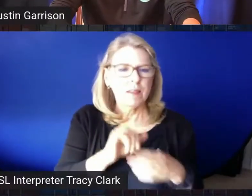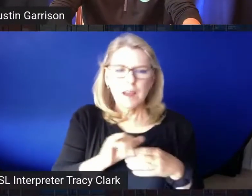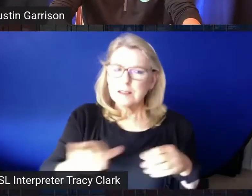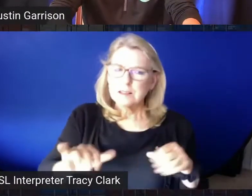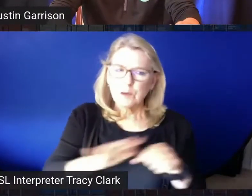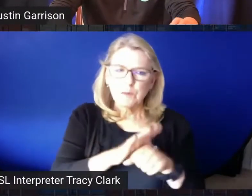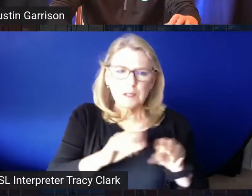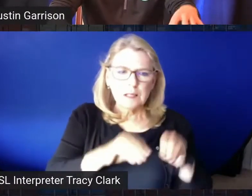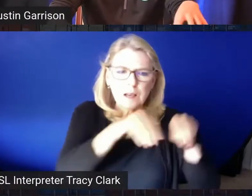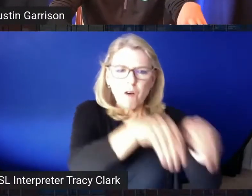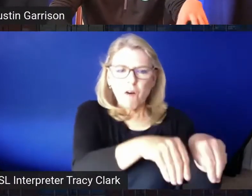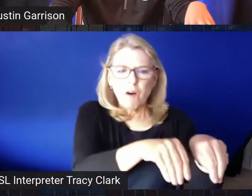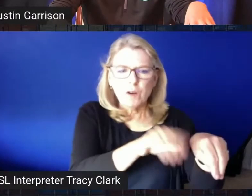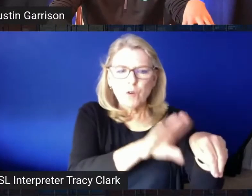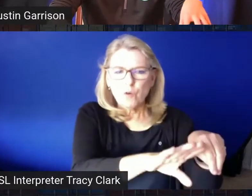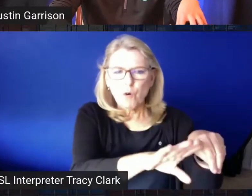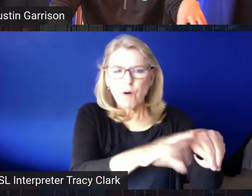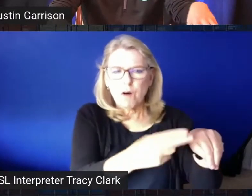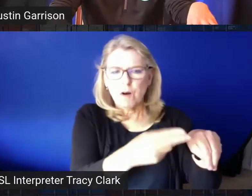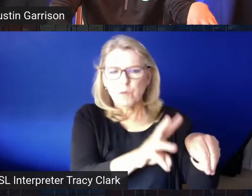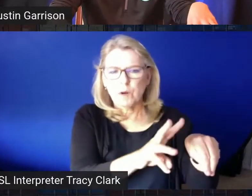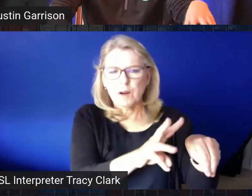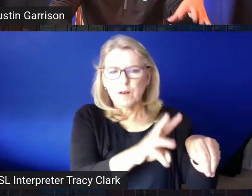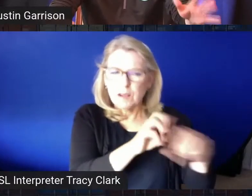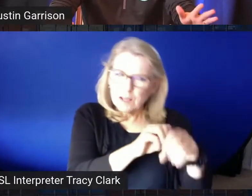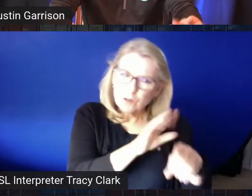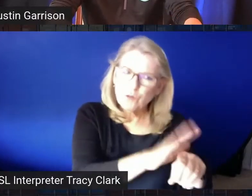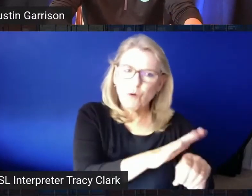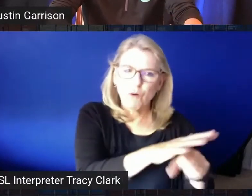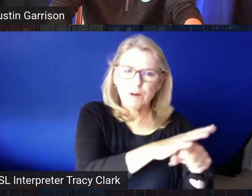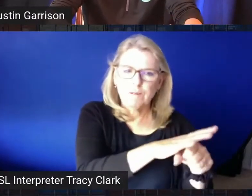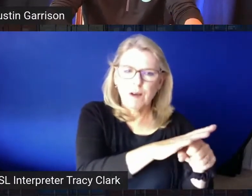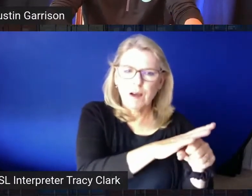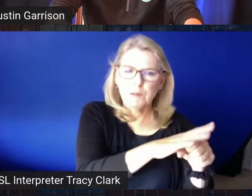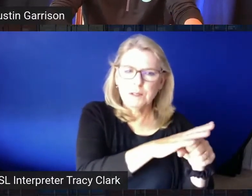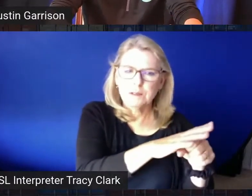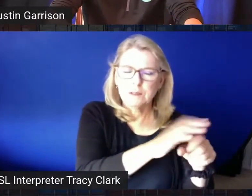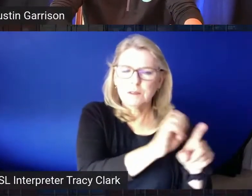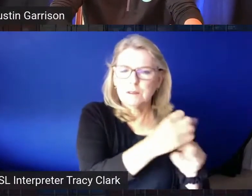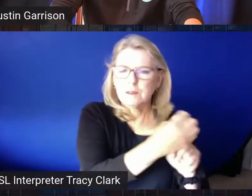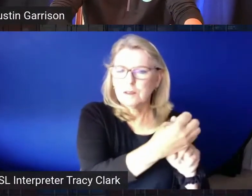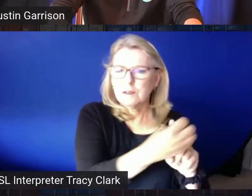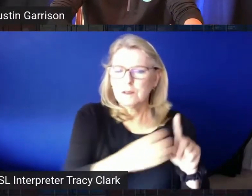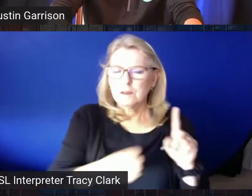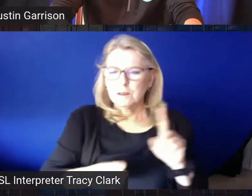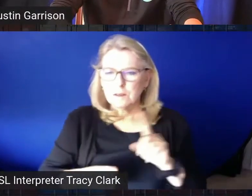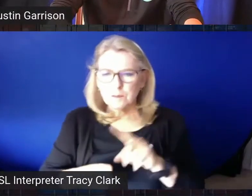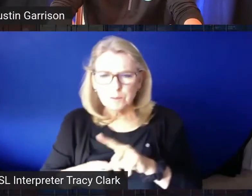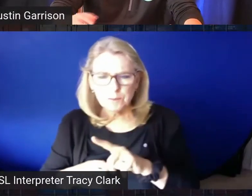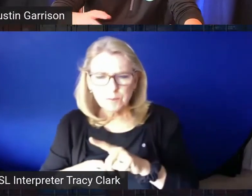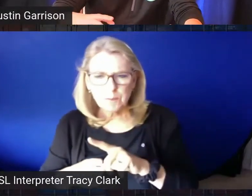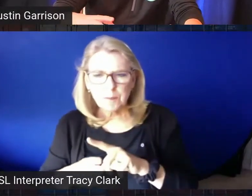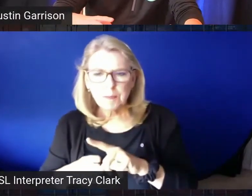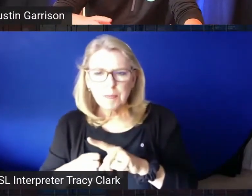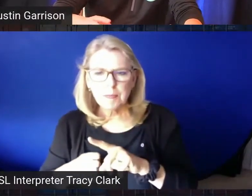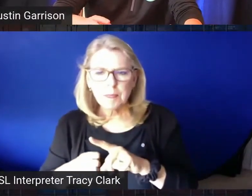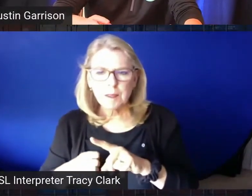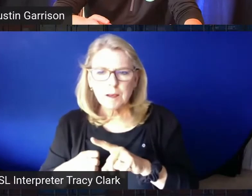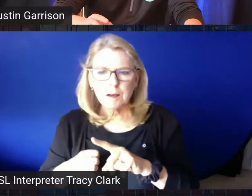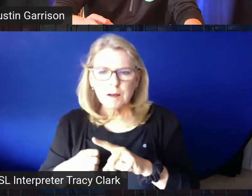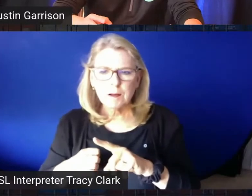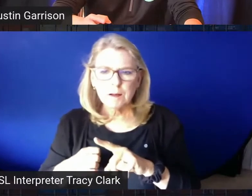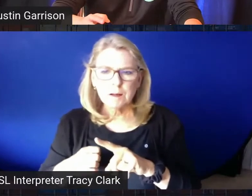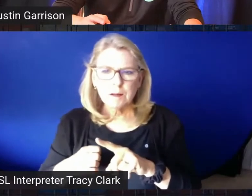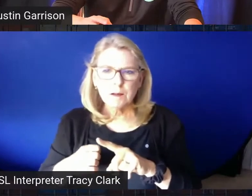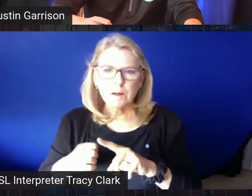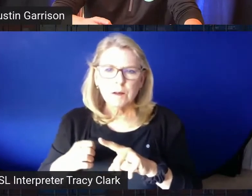environment. Yeah. So any monitoring agents will work, right? Customers don't even need an AWS account. So you could run it without an AWS account. So in which case,